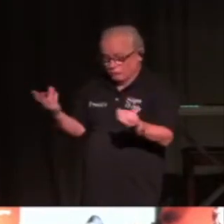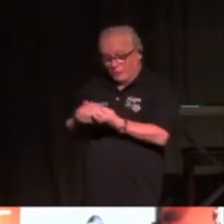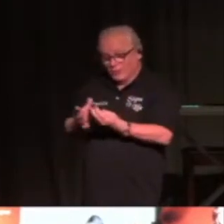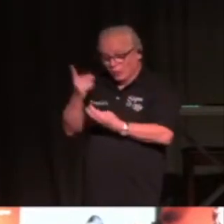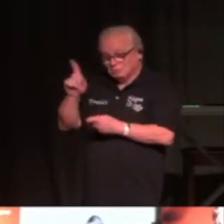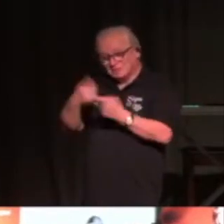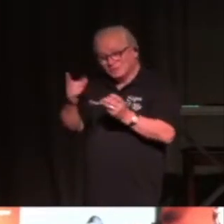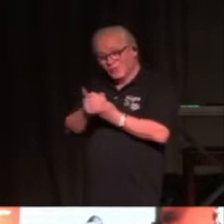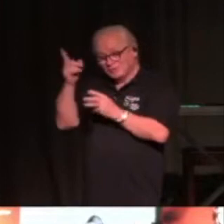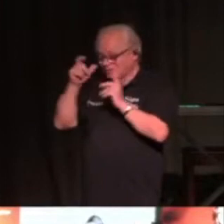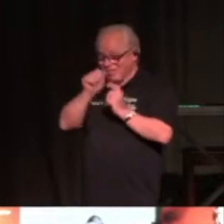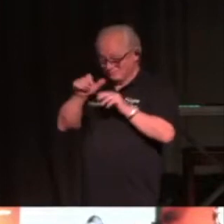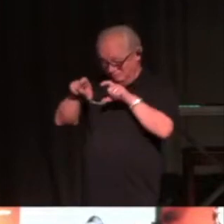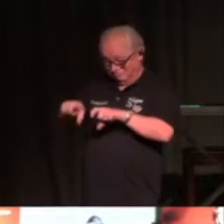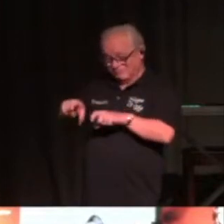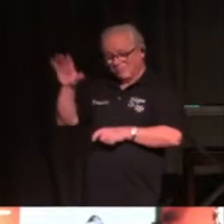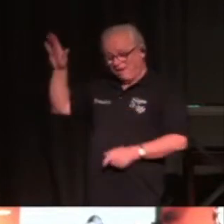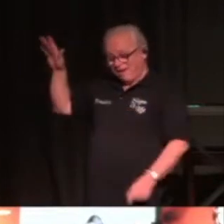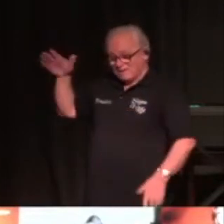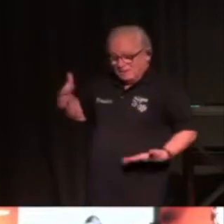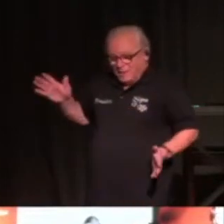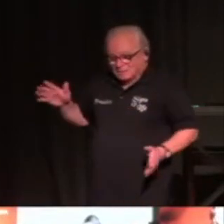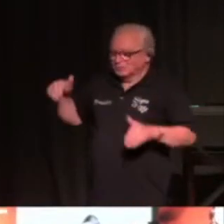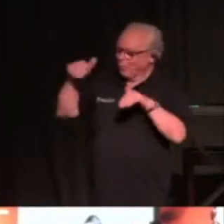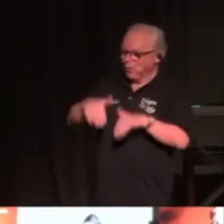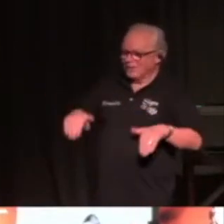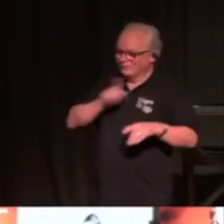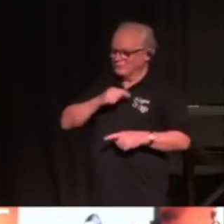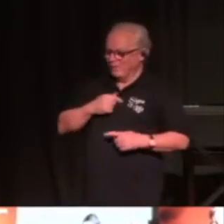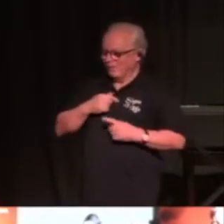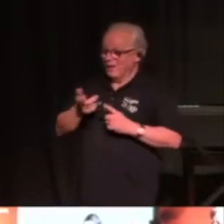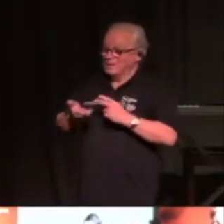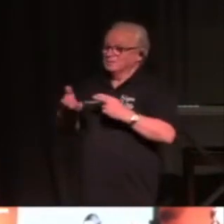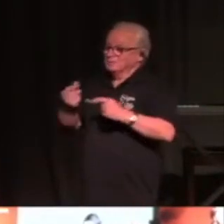But he always stood there. We ain't know me coming back to where I left.